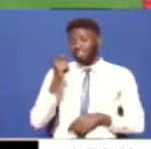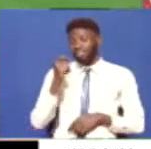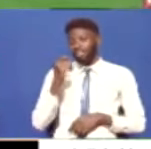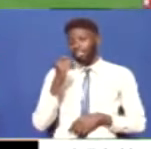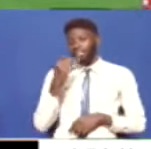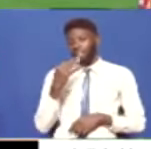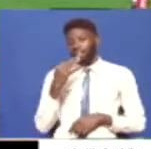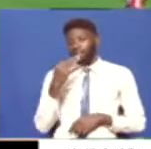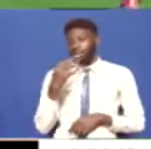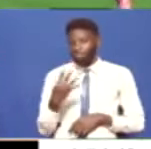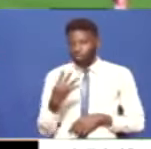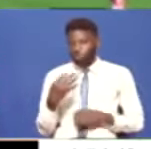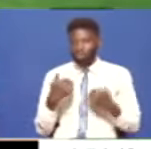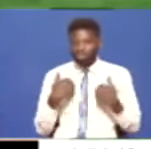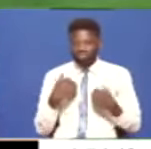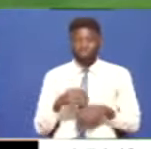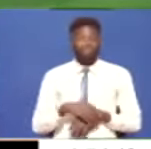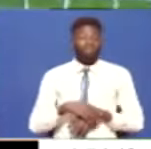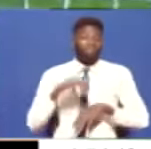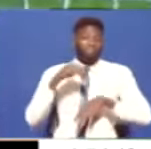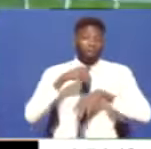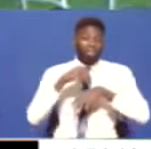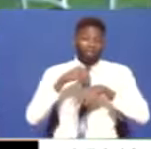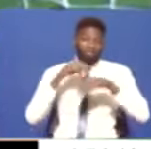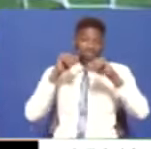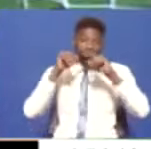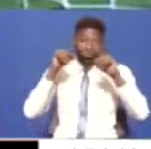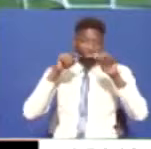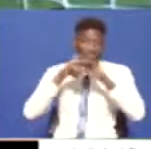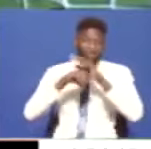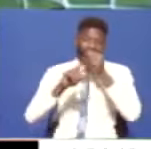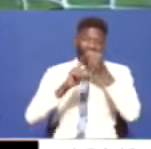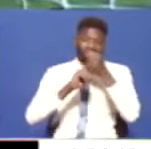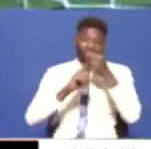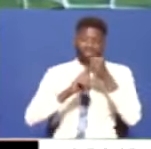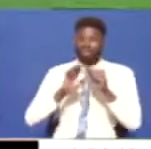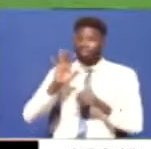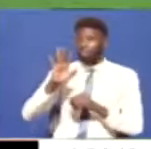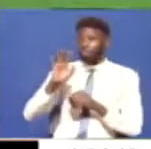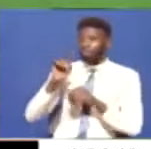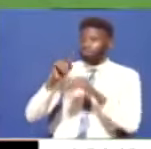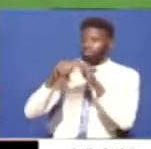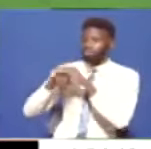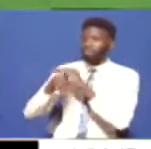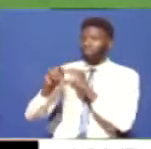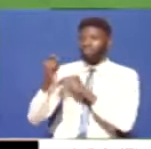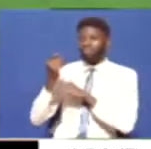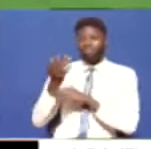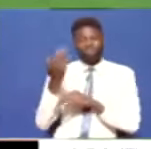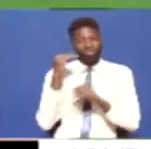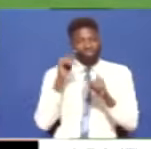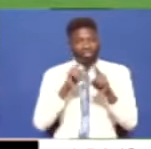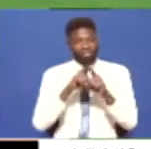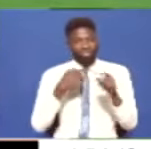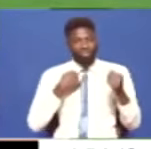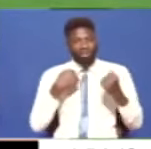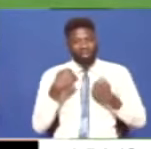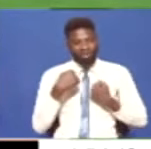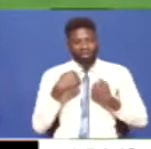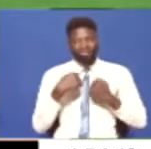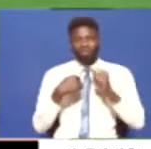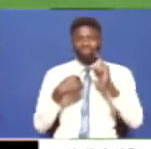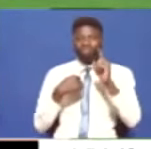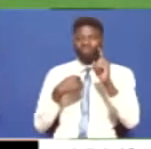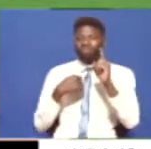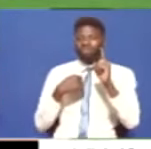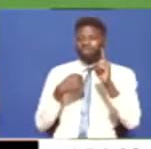Mali boasts of 6 goals now, with 5 scored against Kenya as they beat Rwanda by a solid goal in the same town before drawing